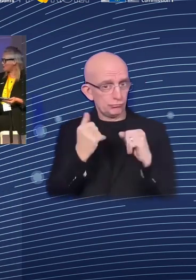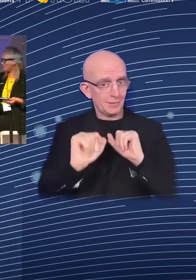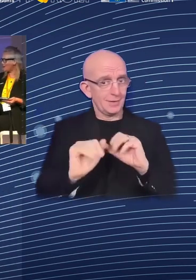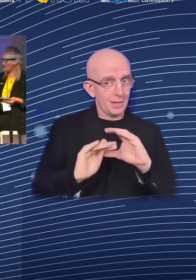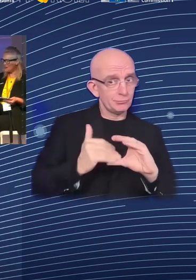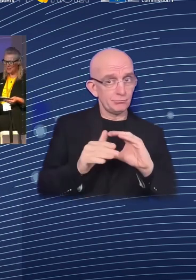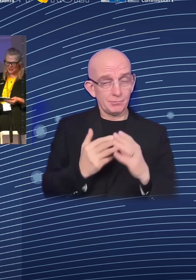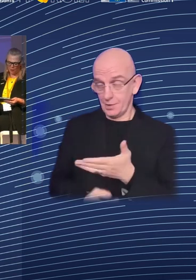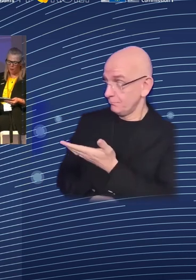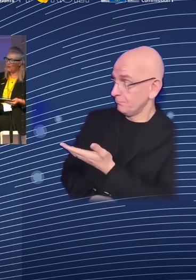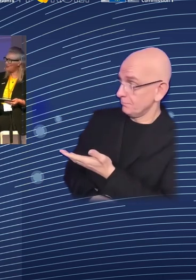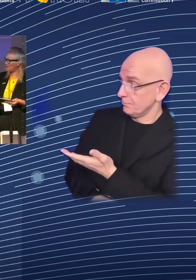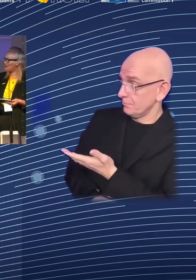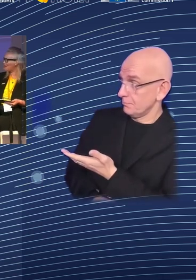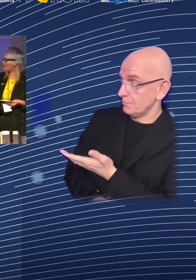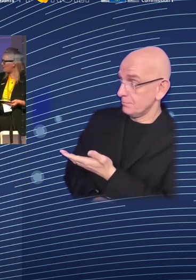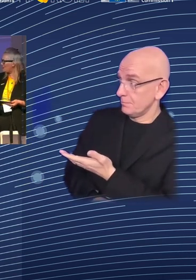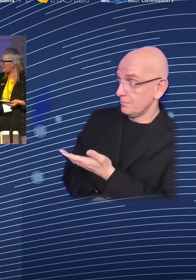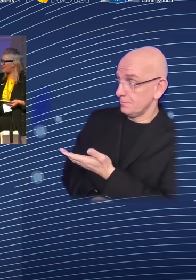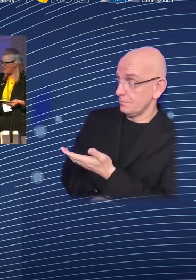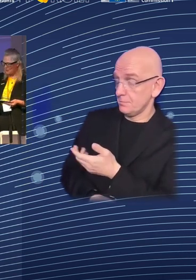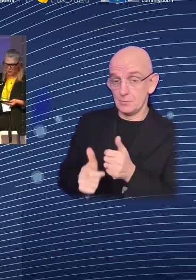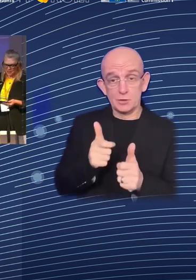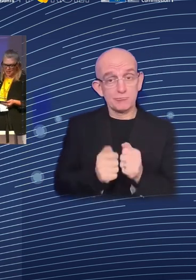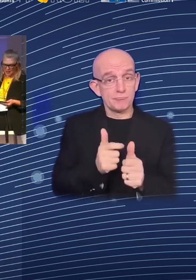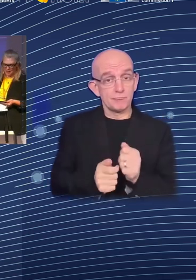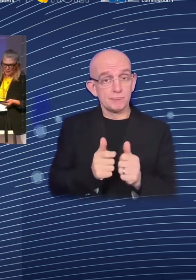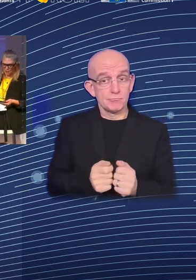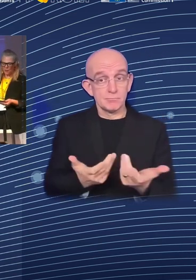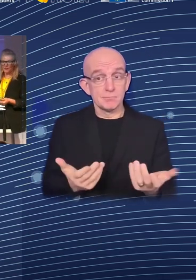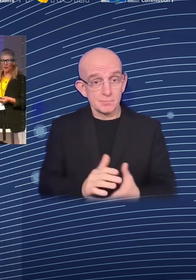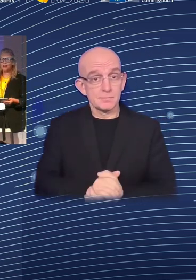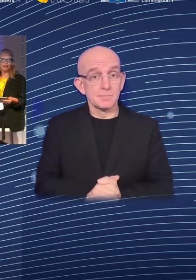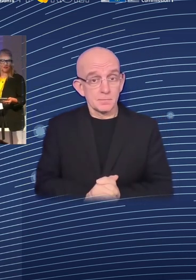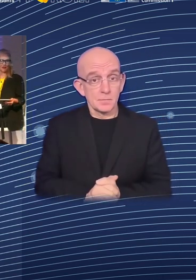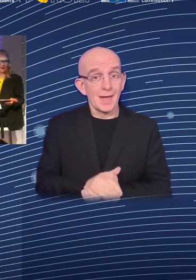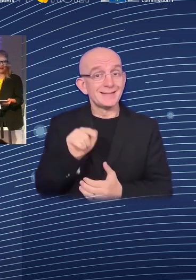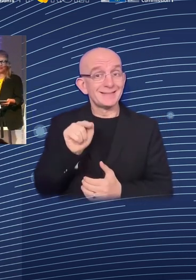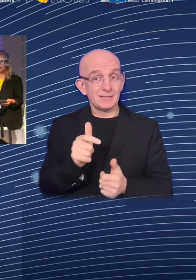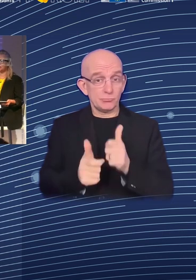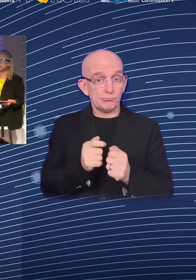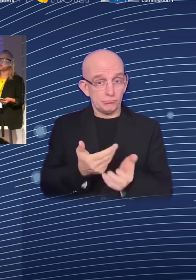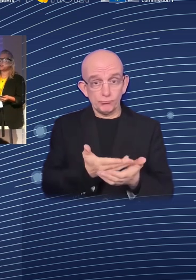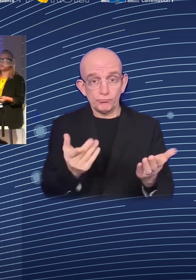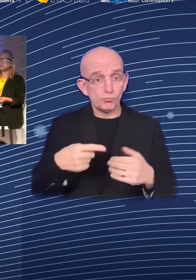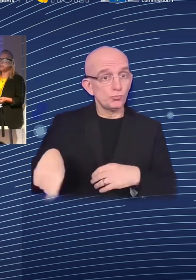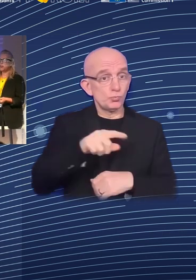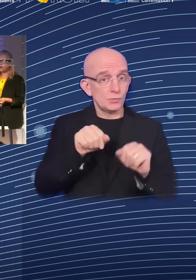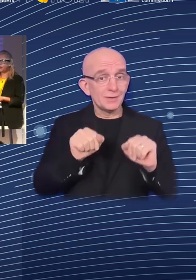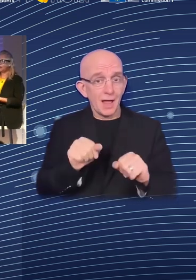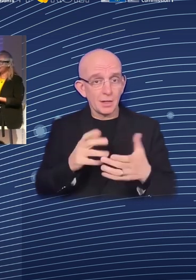stakeholders, social partners, and all the different people that you need to get involved. One of the objectives of the Year of Skills is to